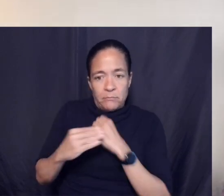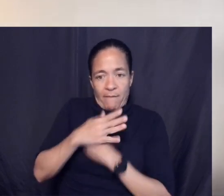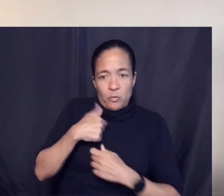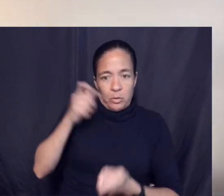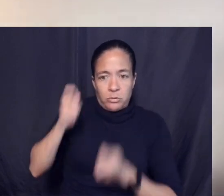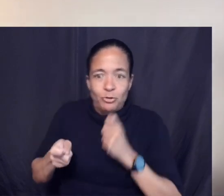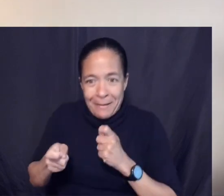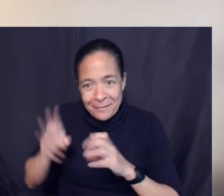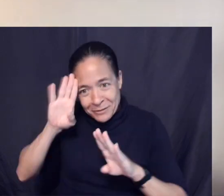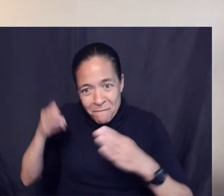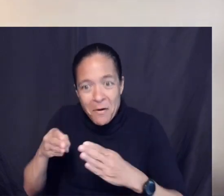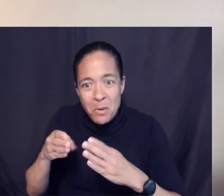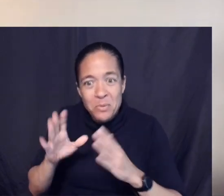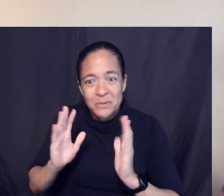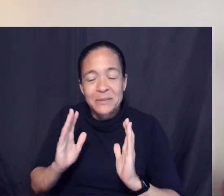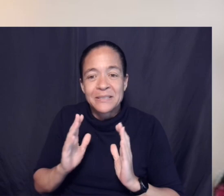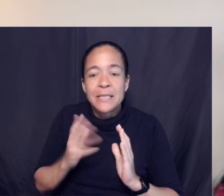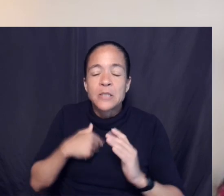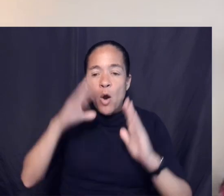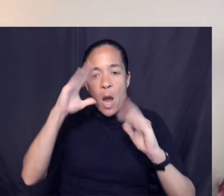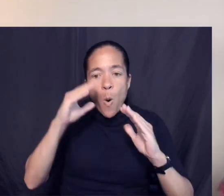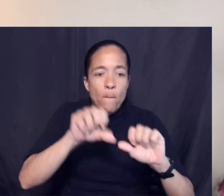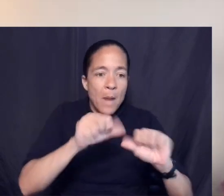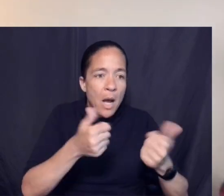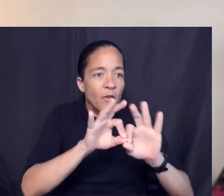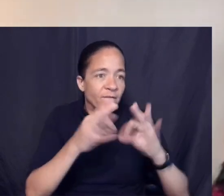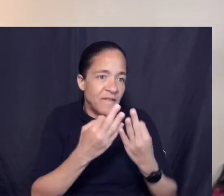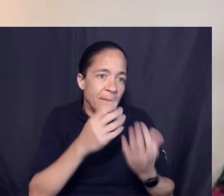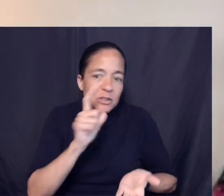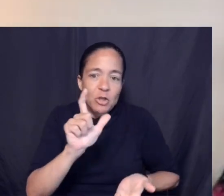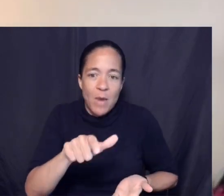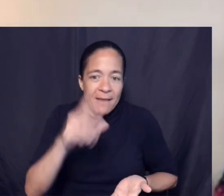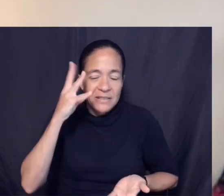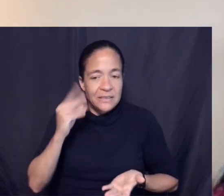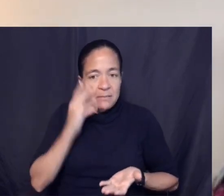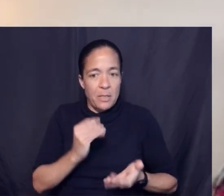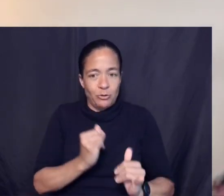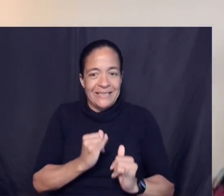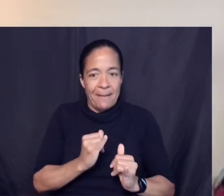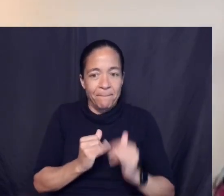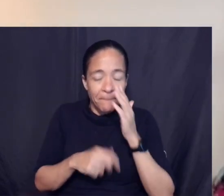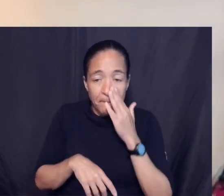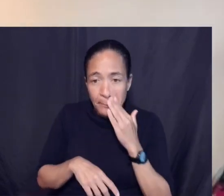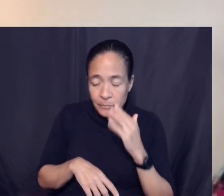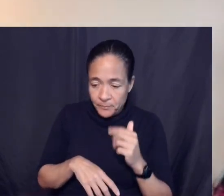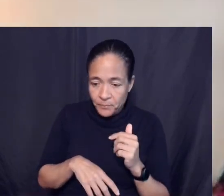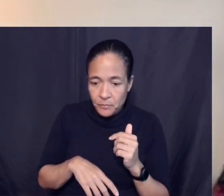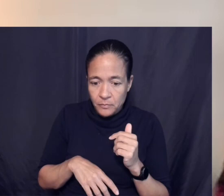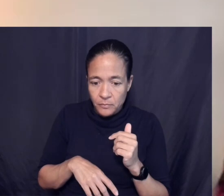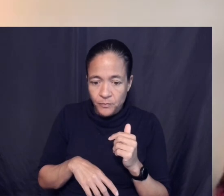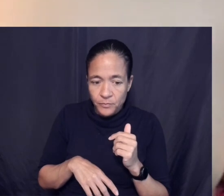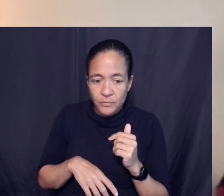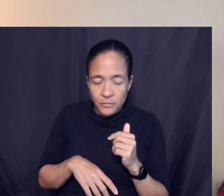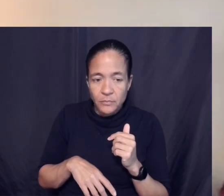But I just hope that, other families don't have to go through something like this because of families